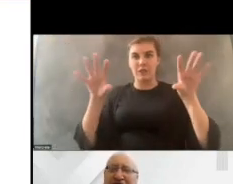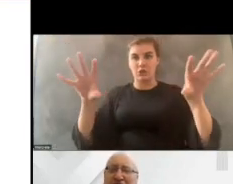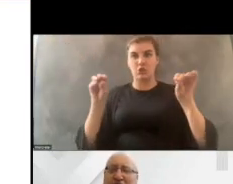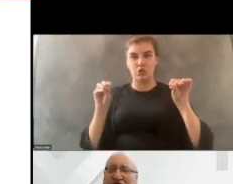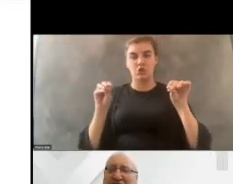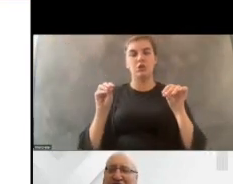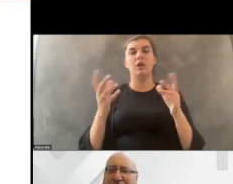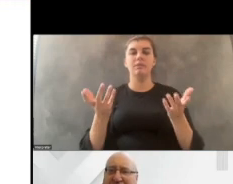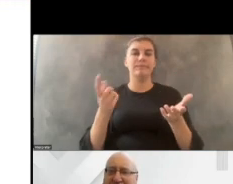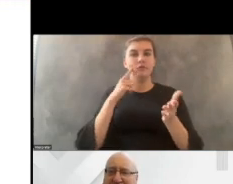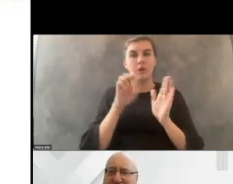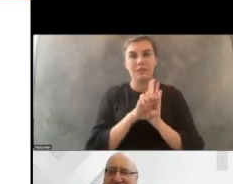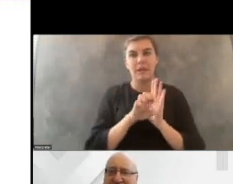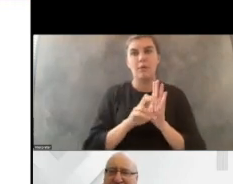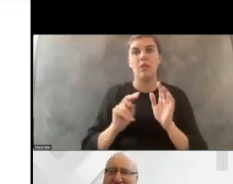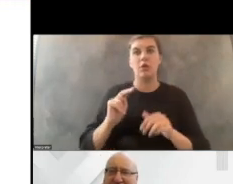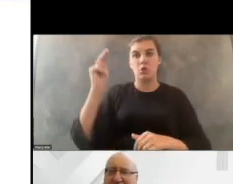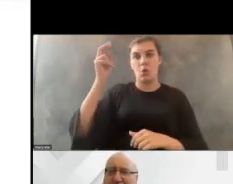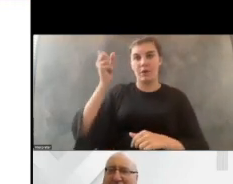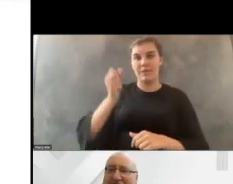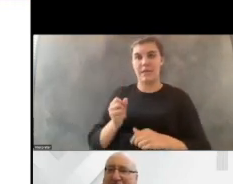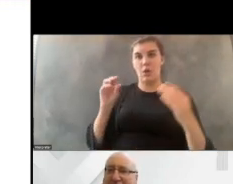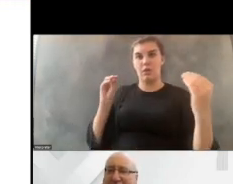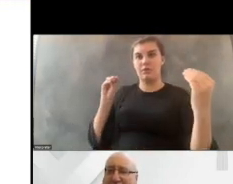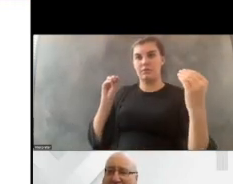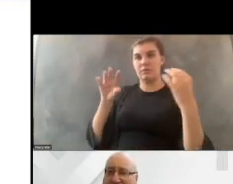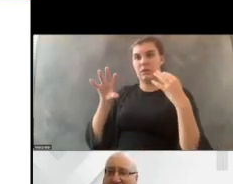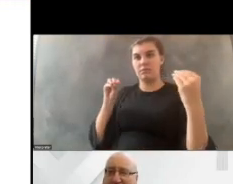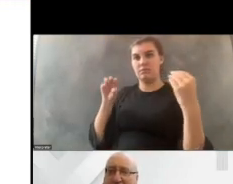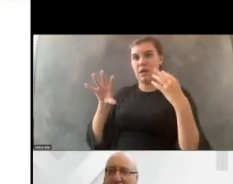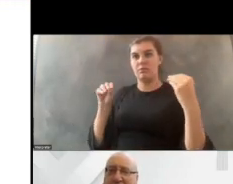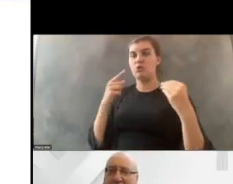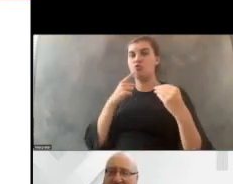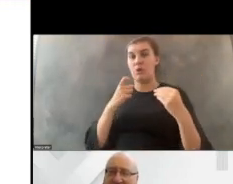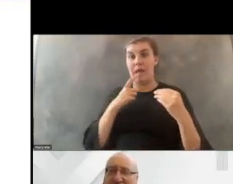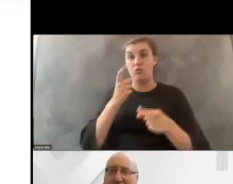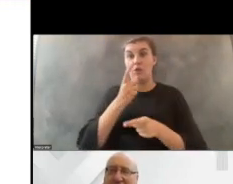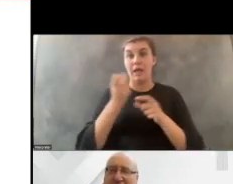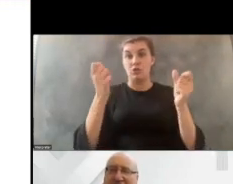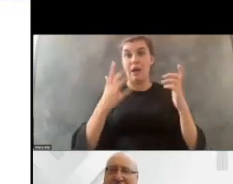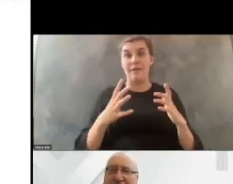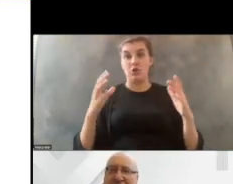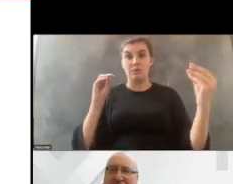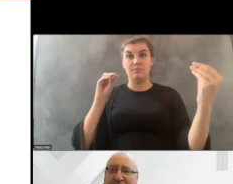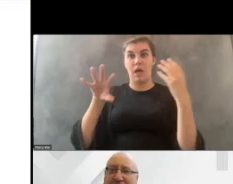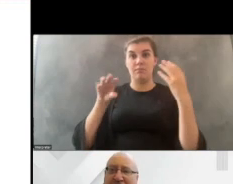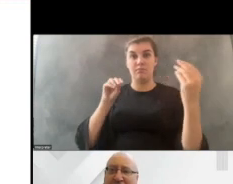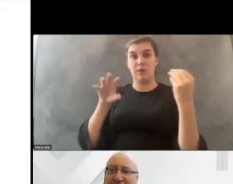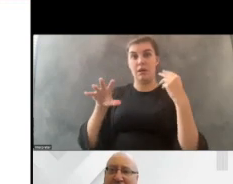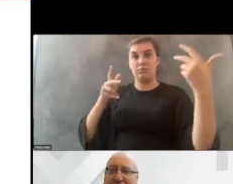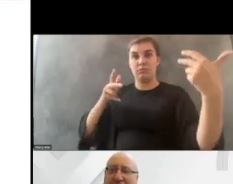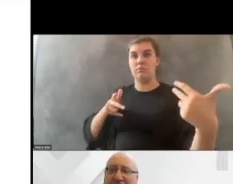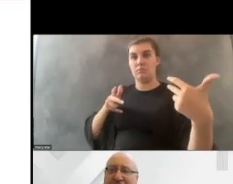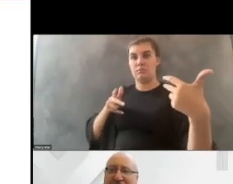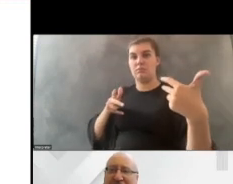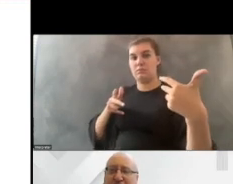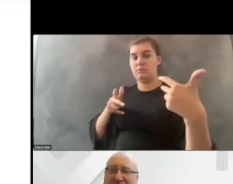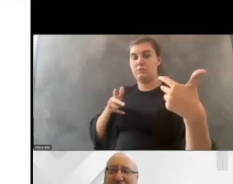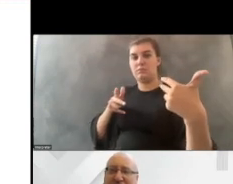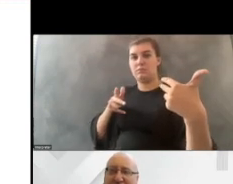the direction of travel for the associated crosswalk. And it also has to have high visual